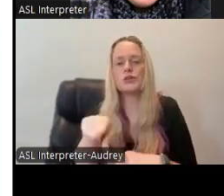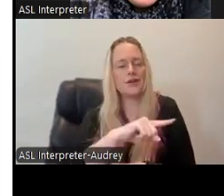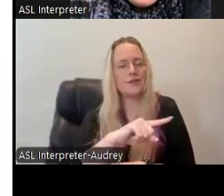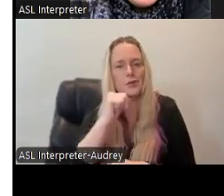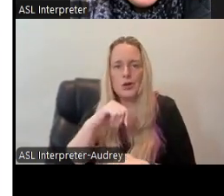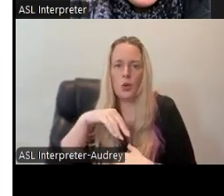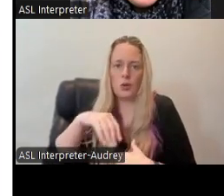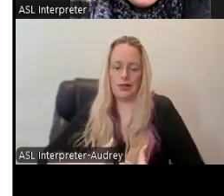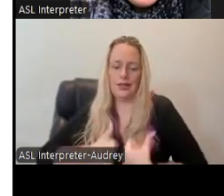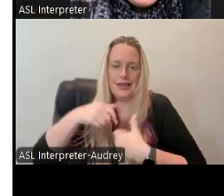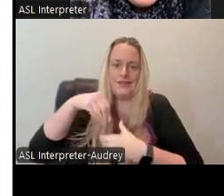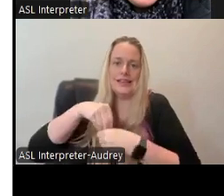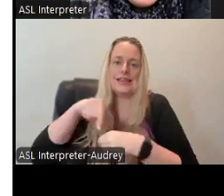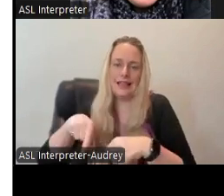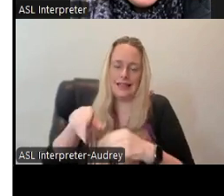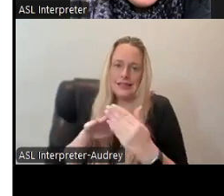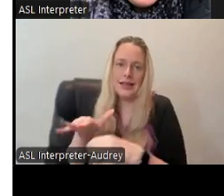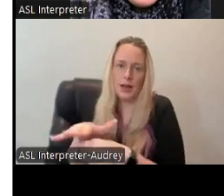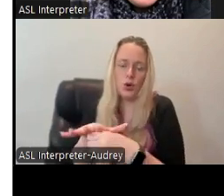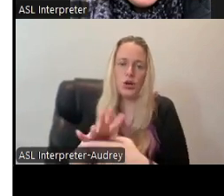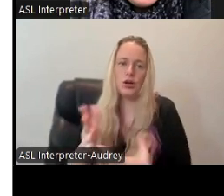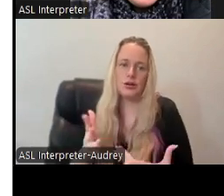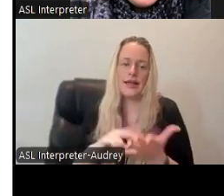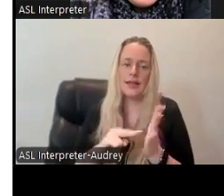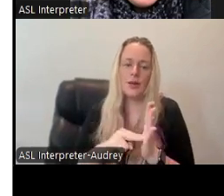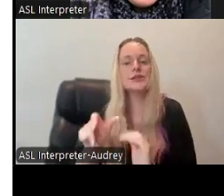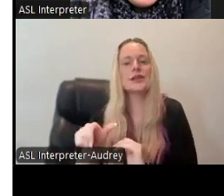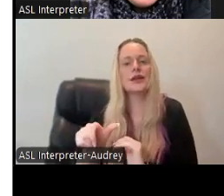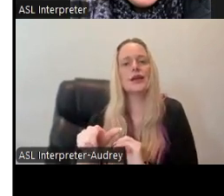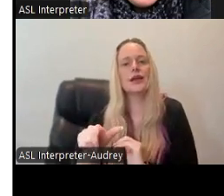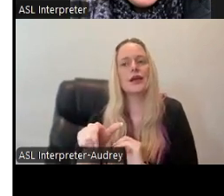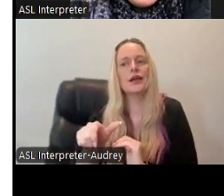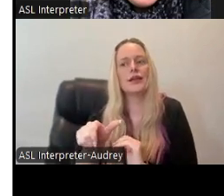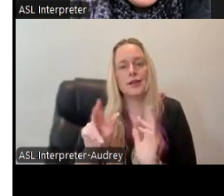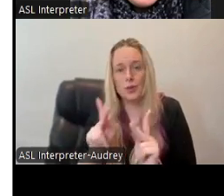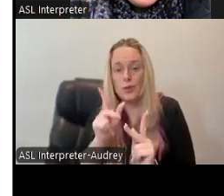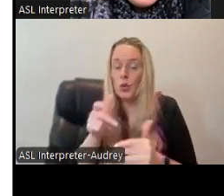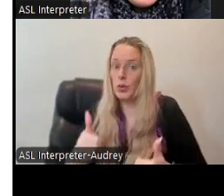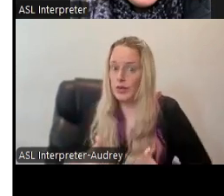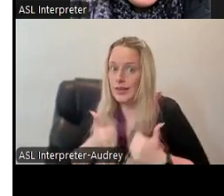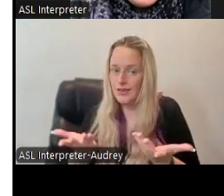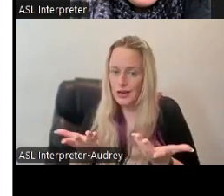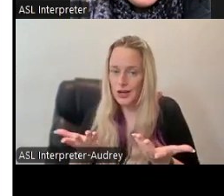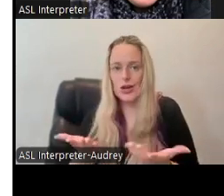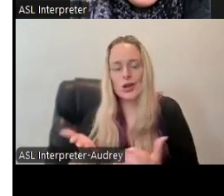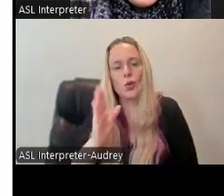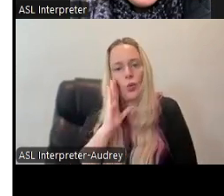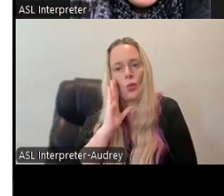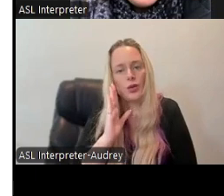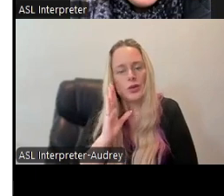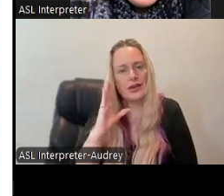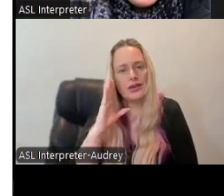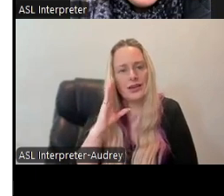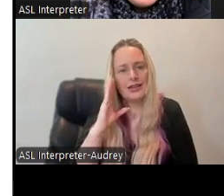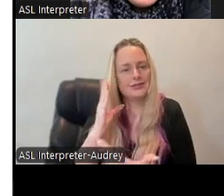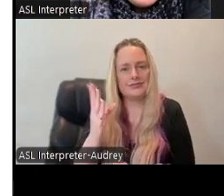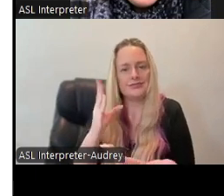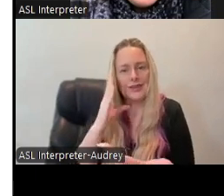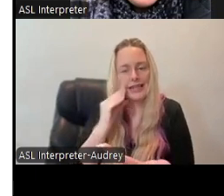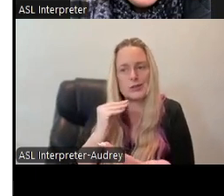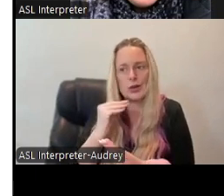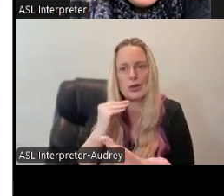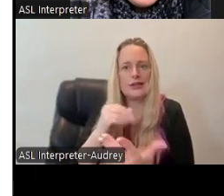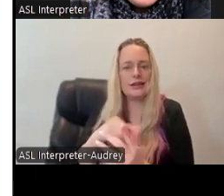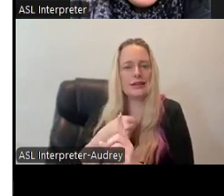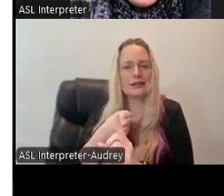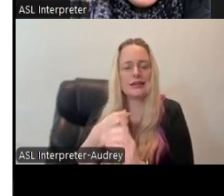neighborhood. And the rest of us here are going to end up living under the cloud of what that's going to do